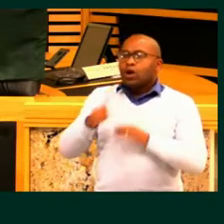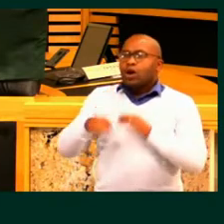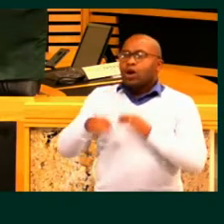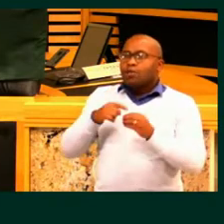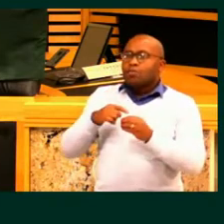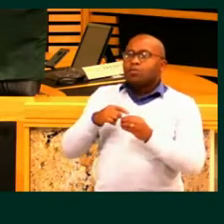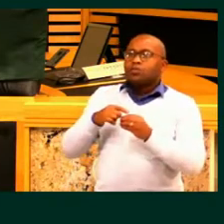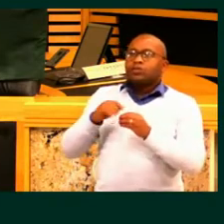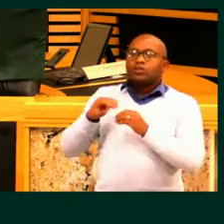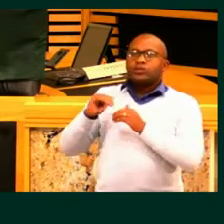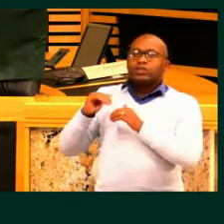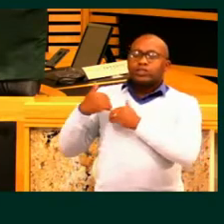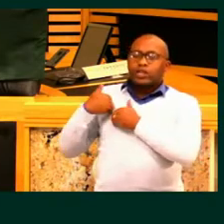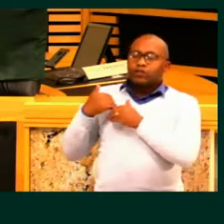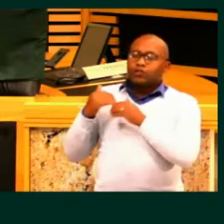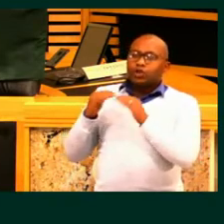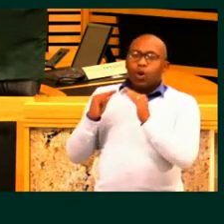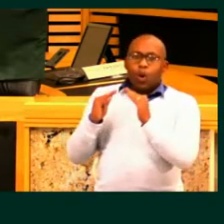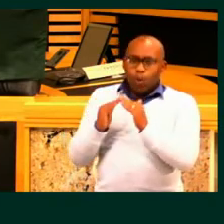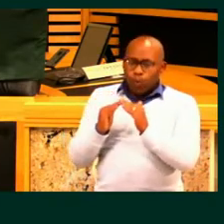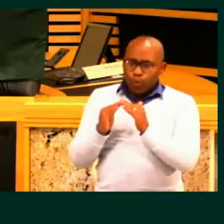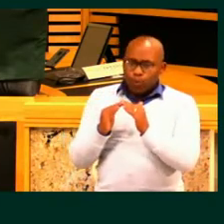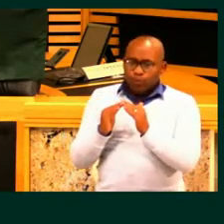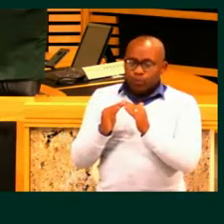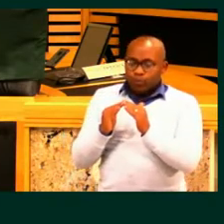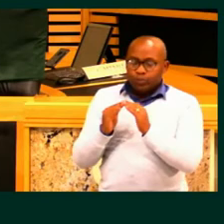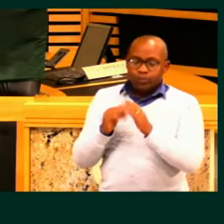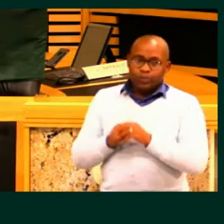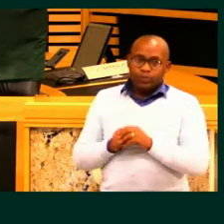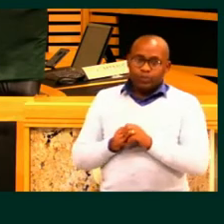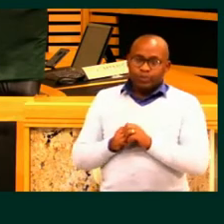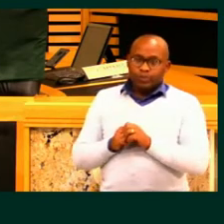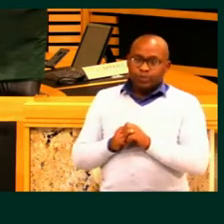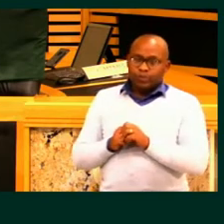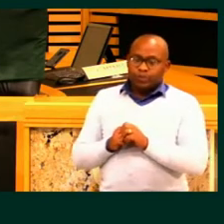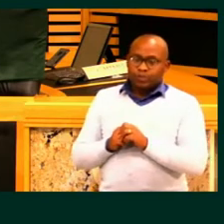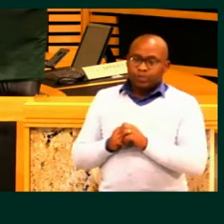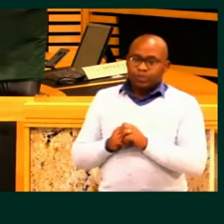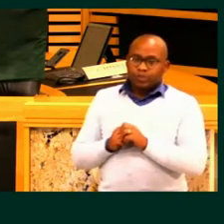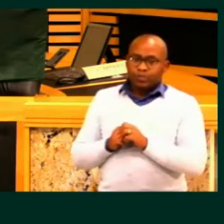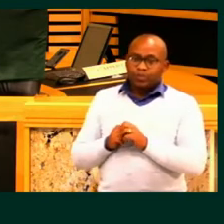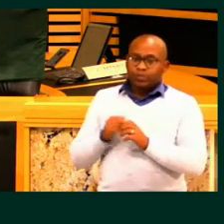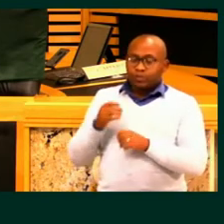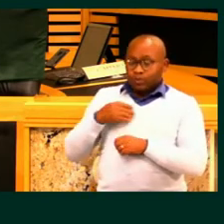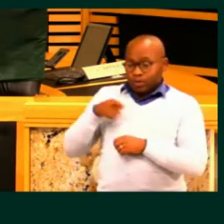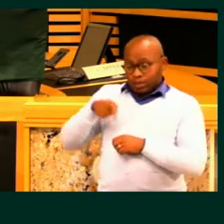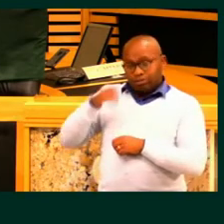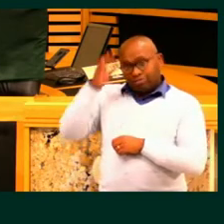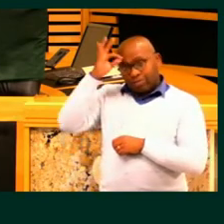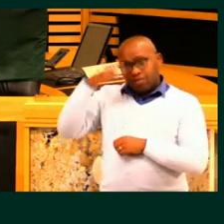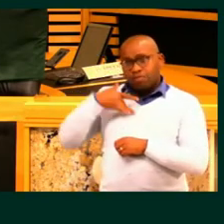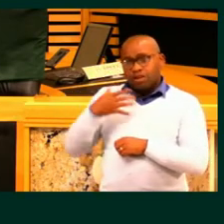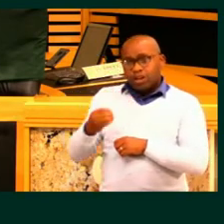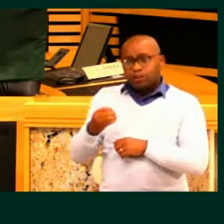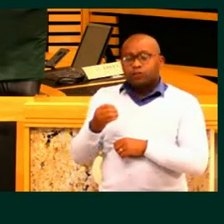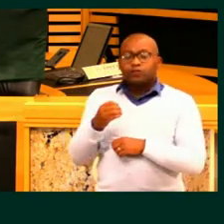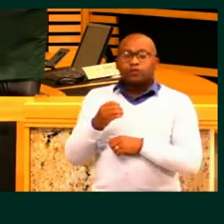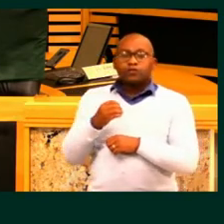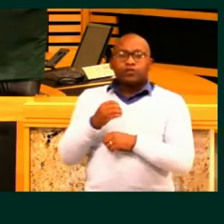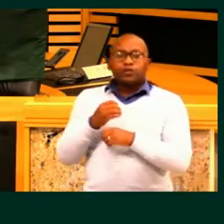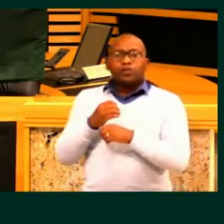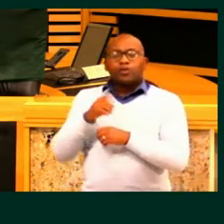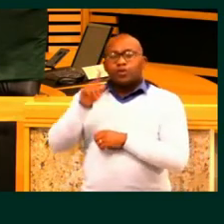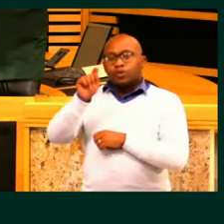get safe homes this government we've got two centers in